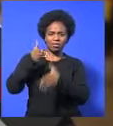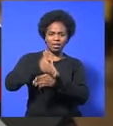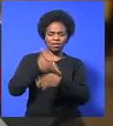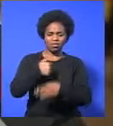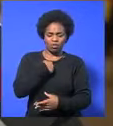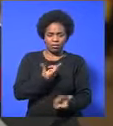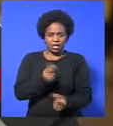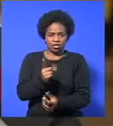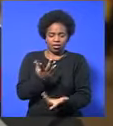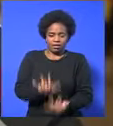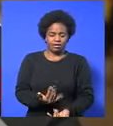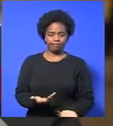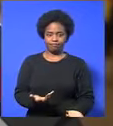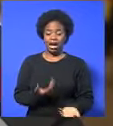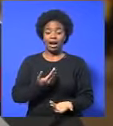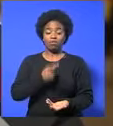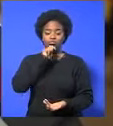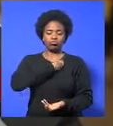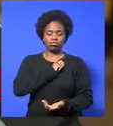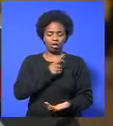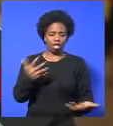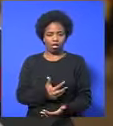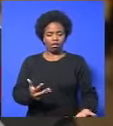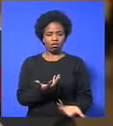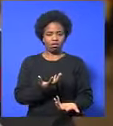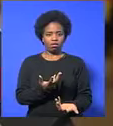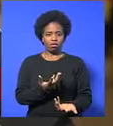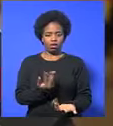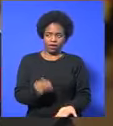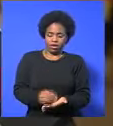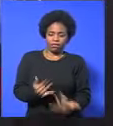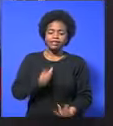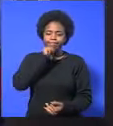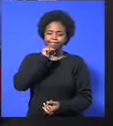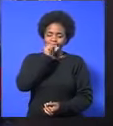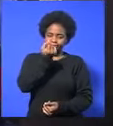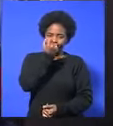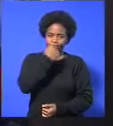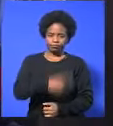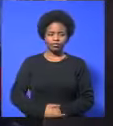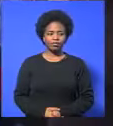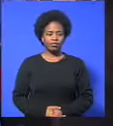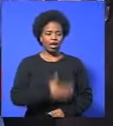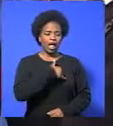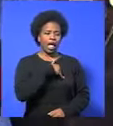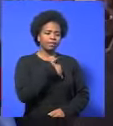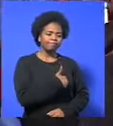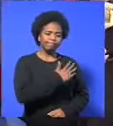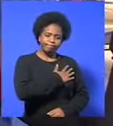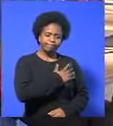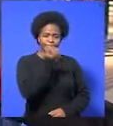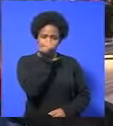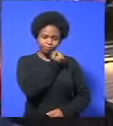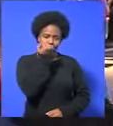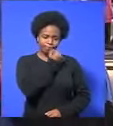as commuters as well. So I'm really shocked, but at the same time, kind of understanding. Our heartfelt